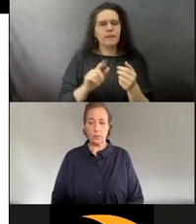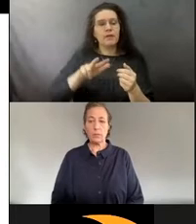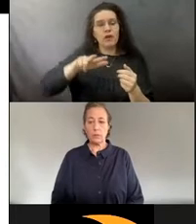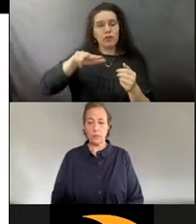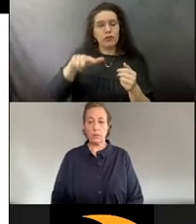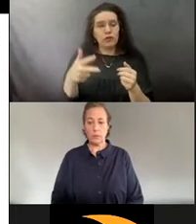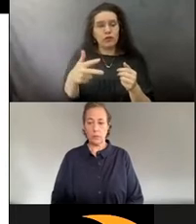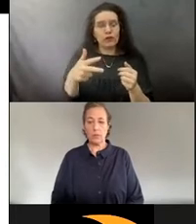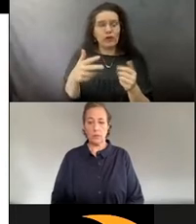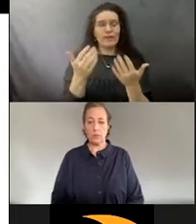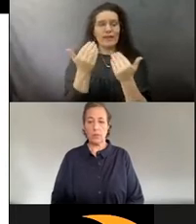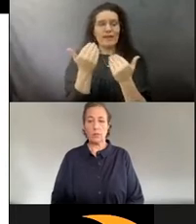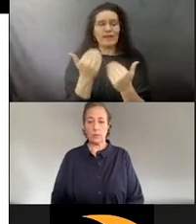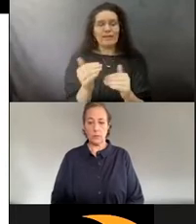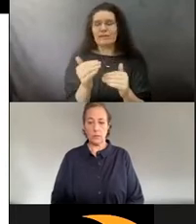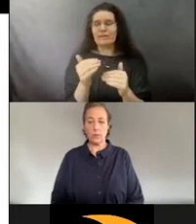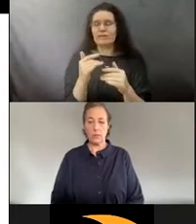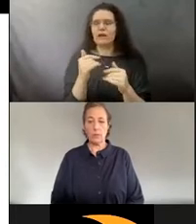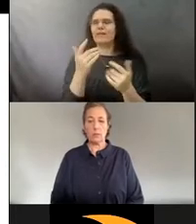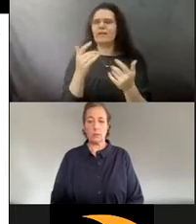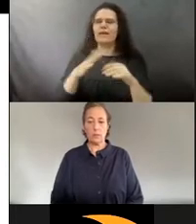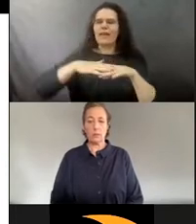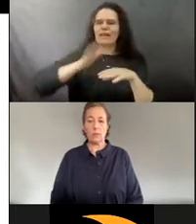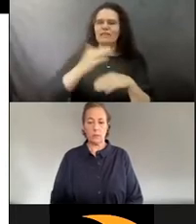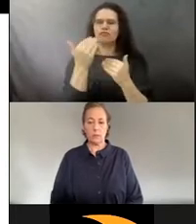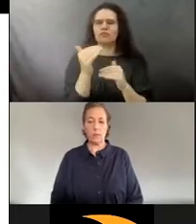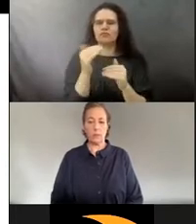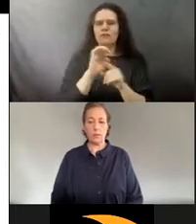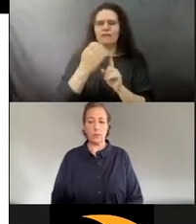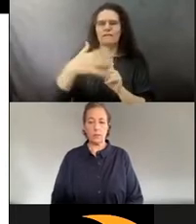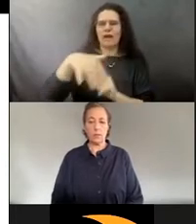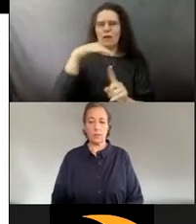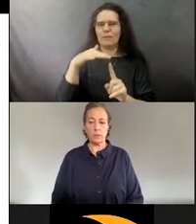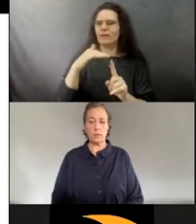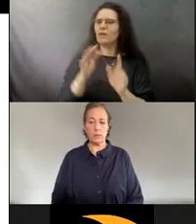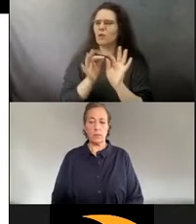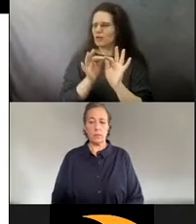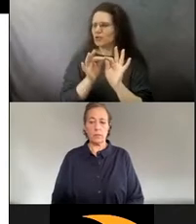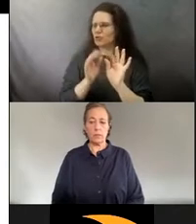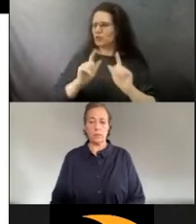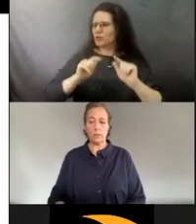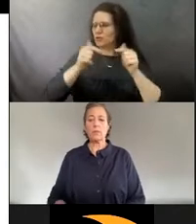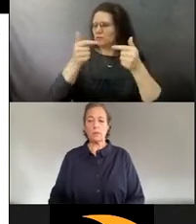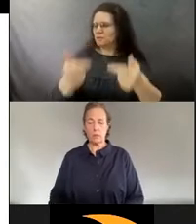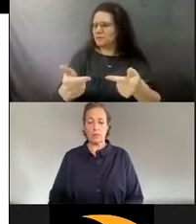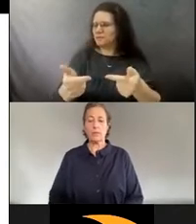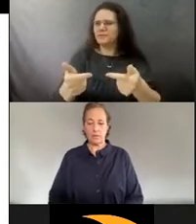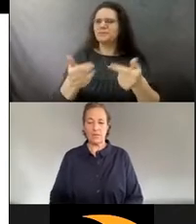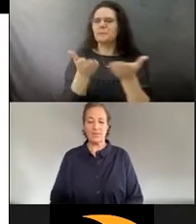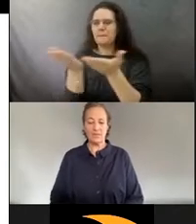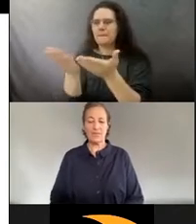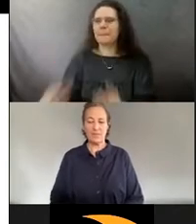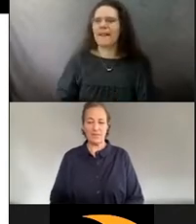environment. IDEA requires schools to ensure that children with disabilities are educated with children who are not